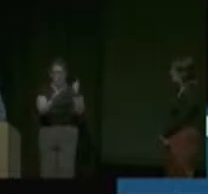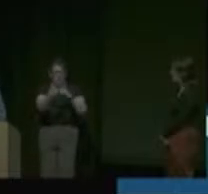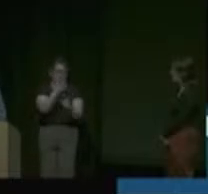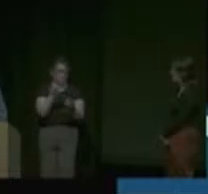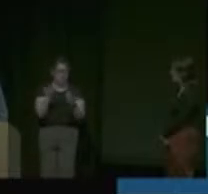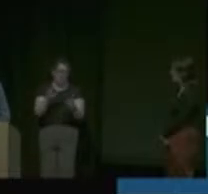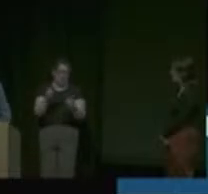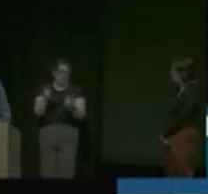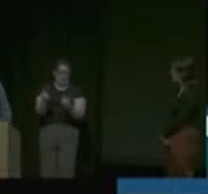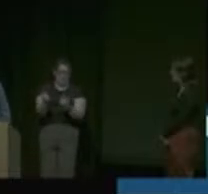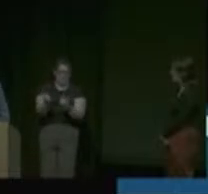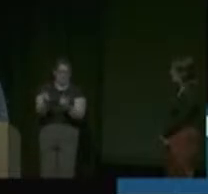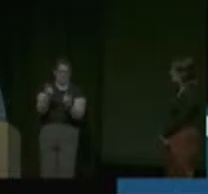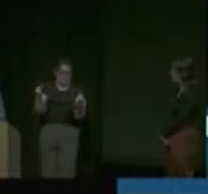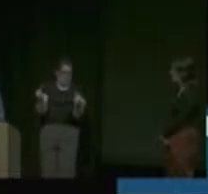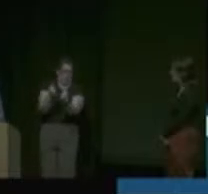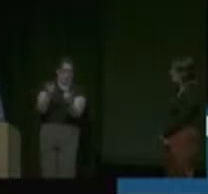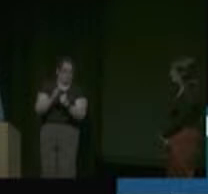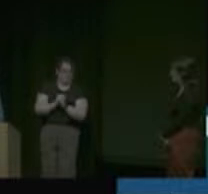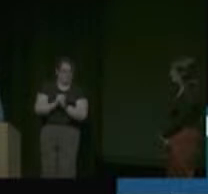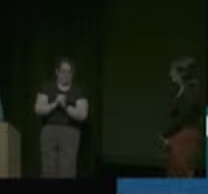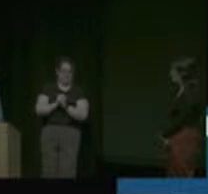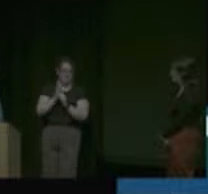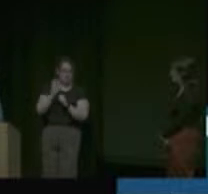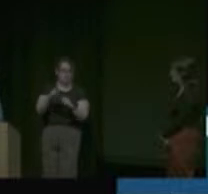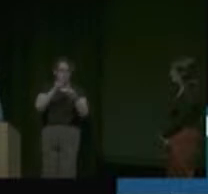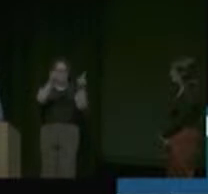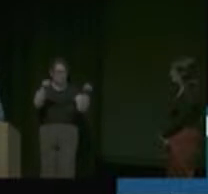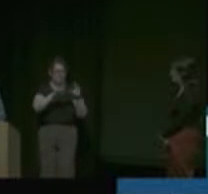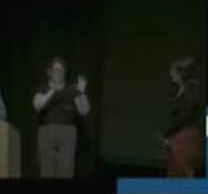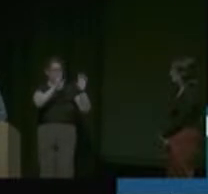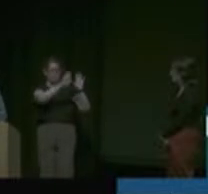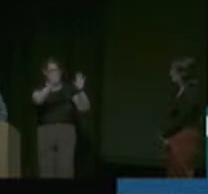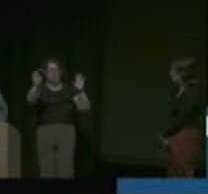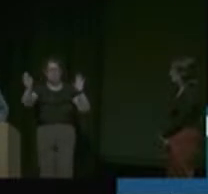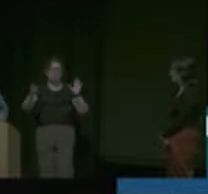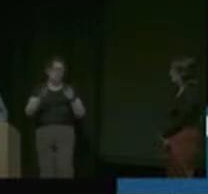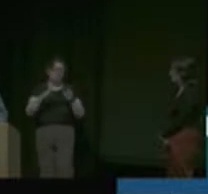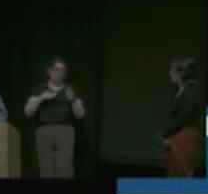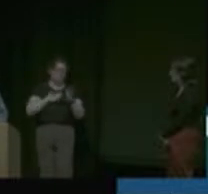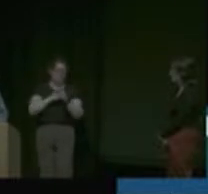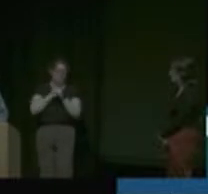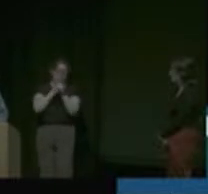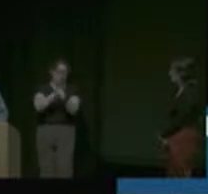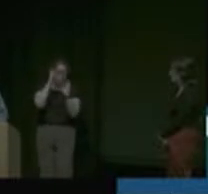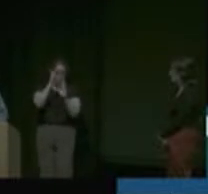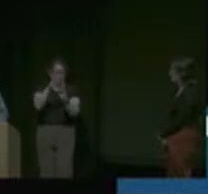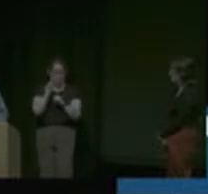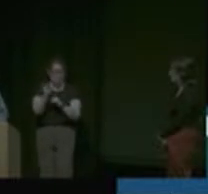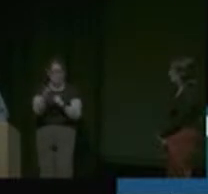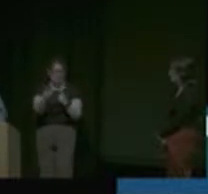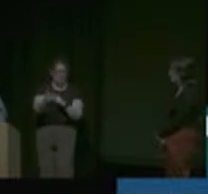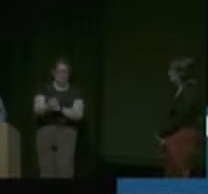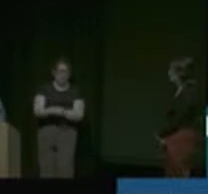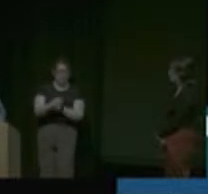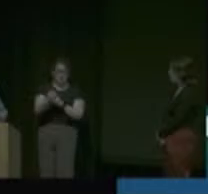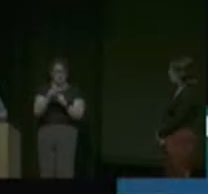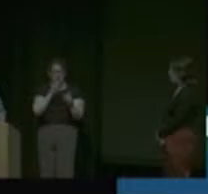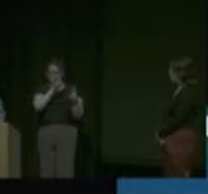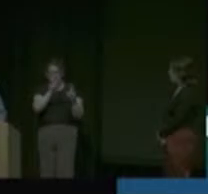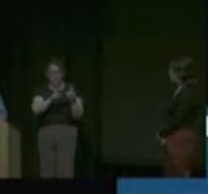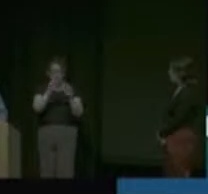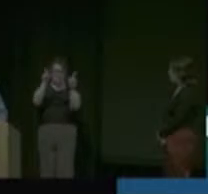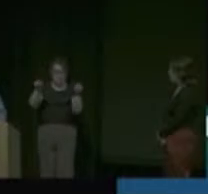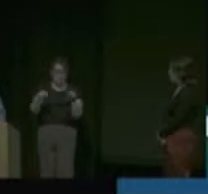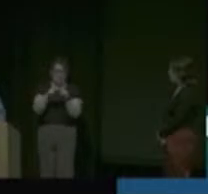happen to anyone in the community. So there'll be signs everywhere. If you can please respect those, and if you have any questions, there's information on the signs. I'll be